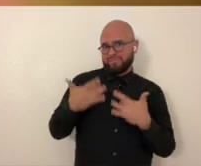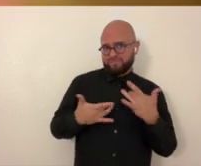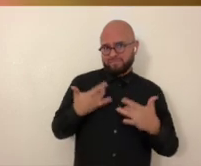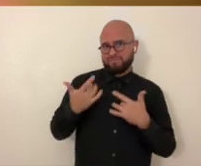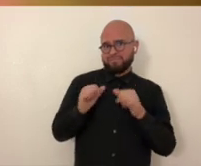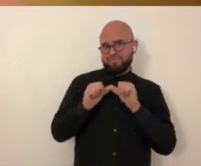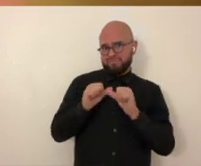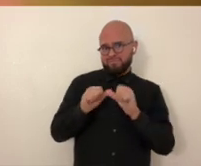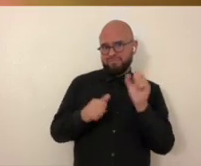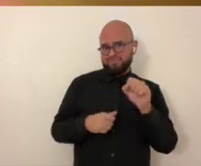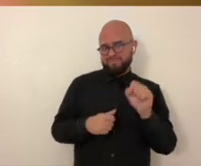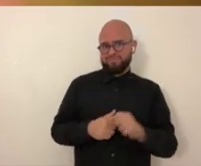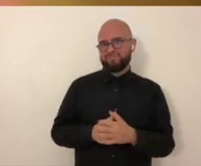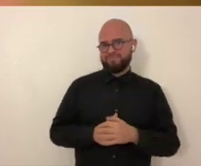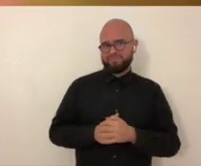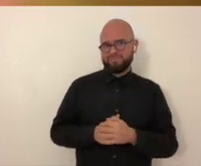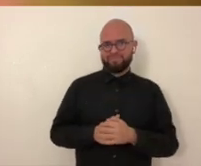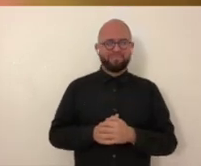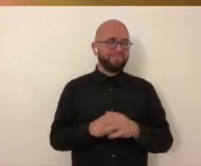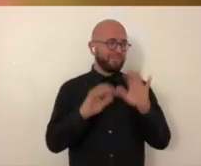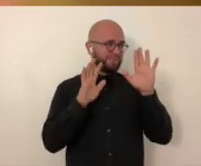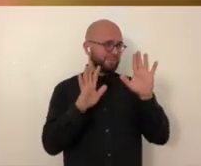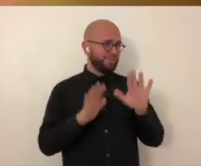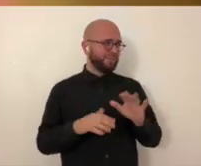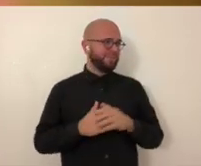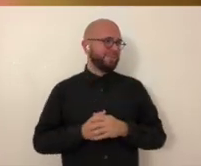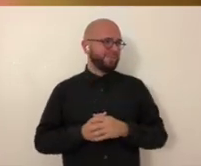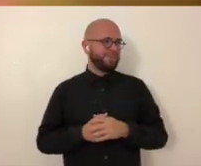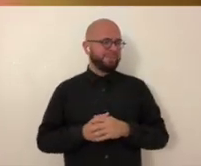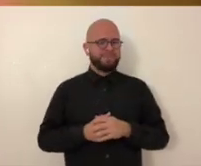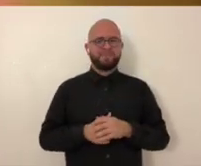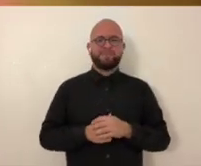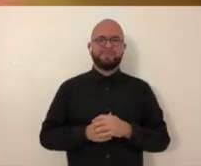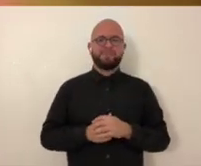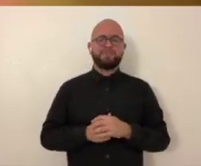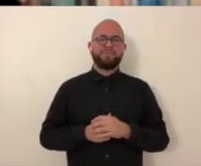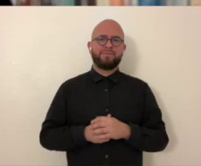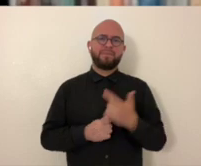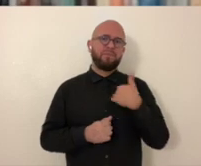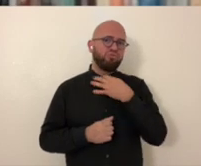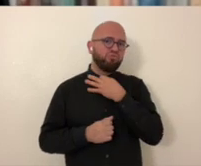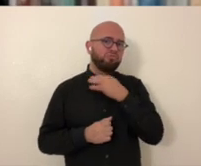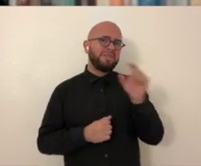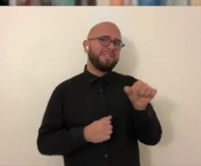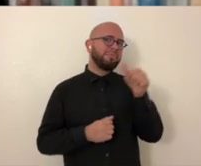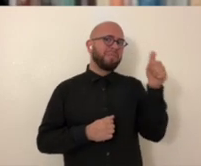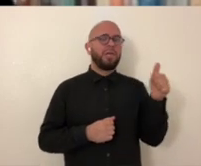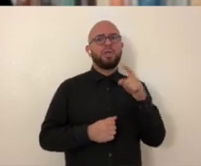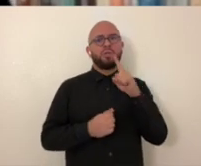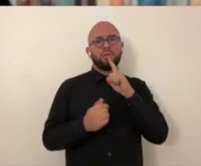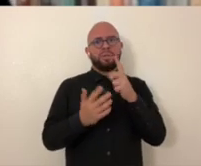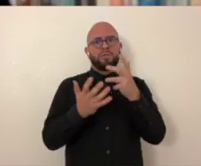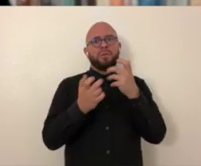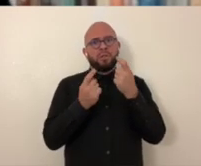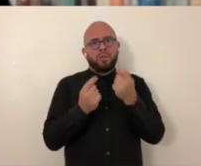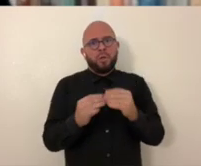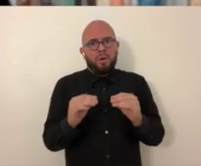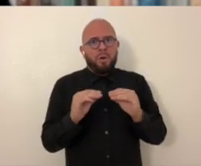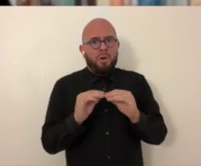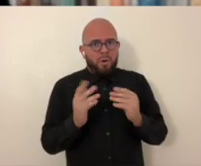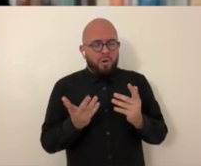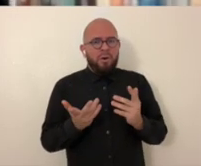Yes, definitely. And I'm excited to continue. That's really wonderful. Is there